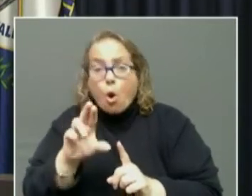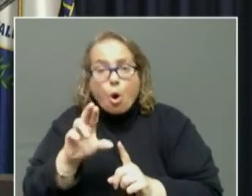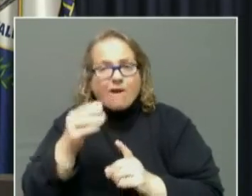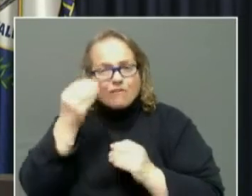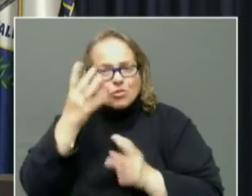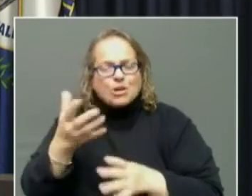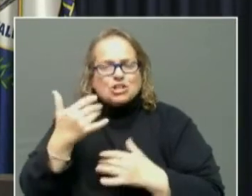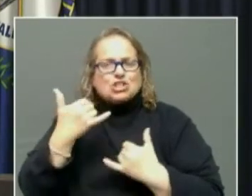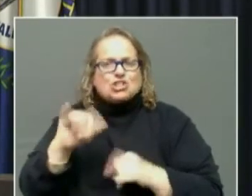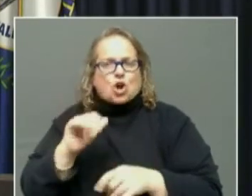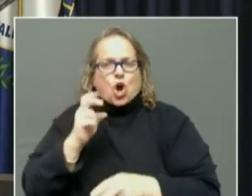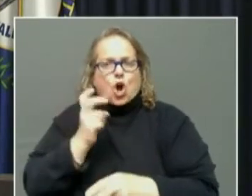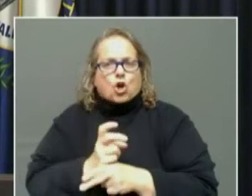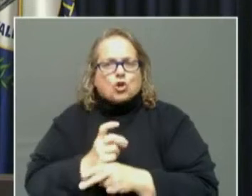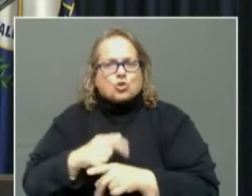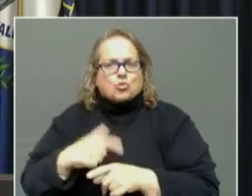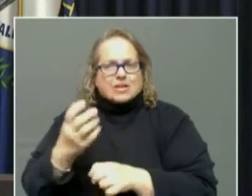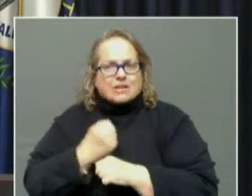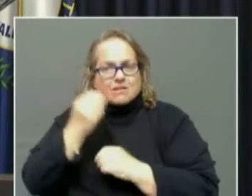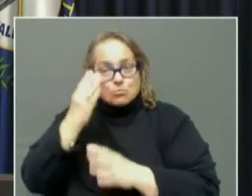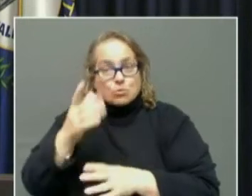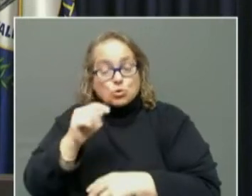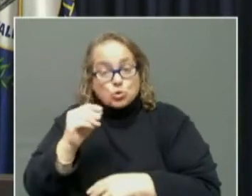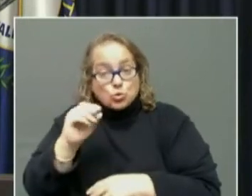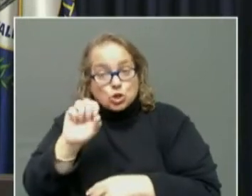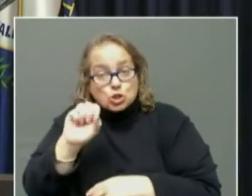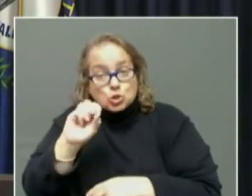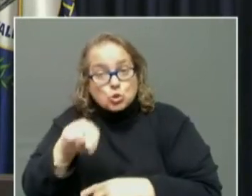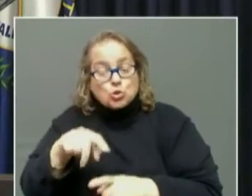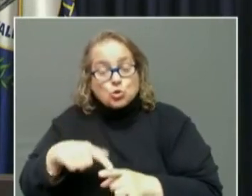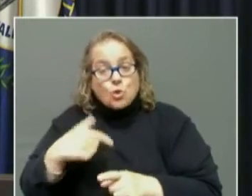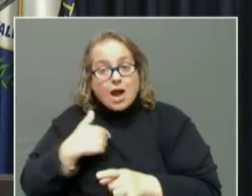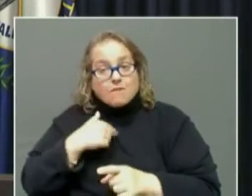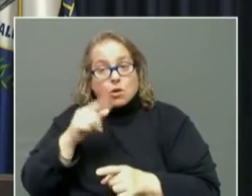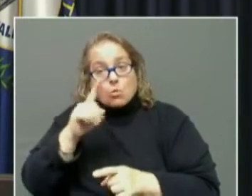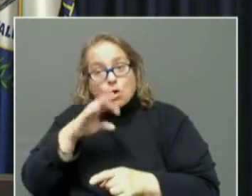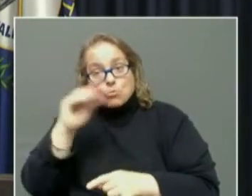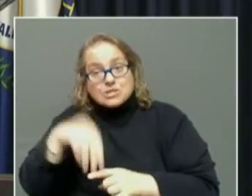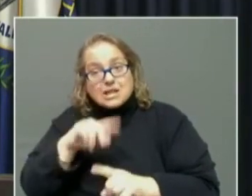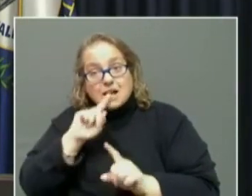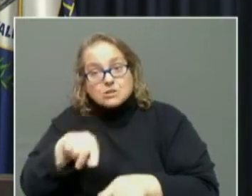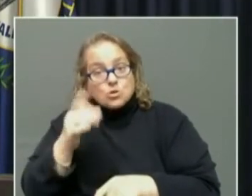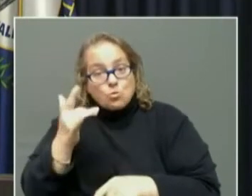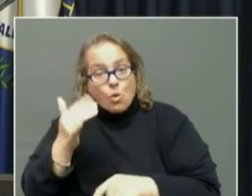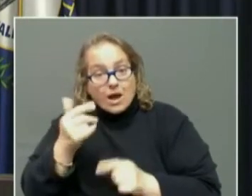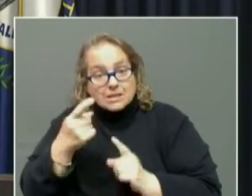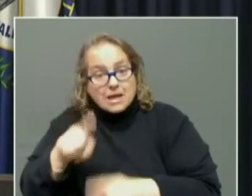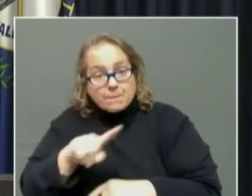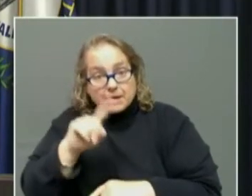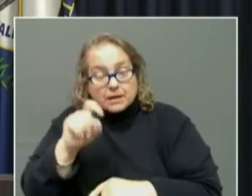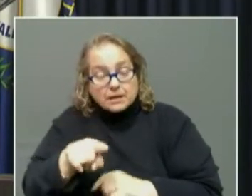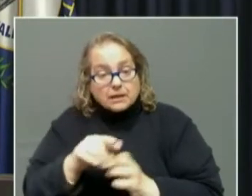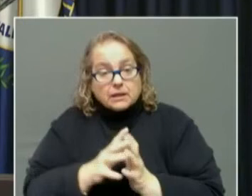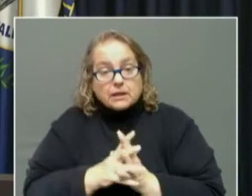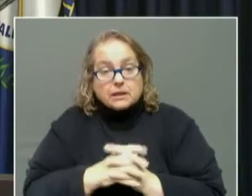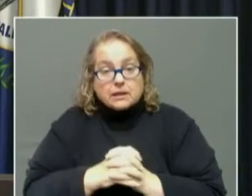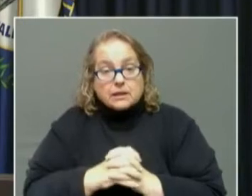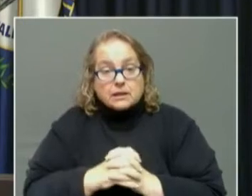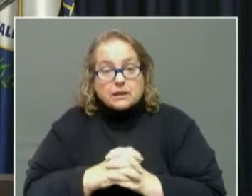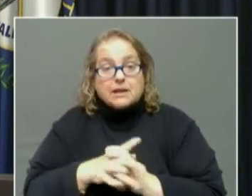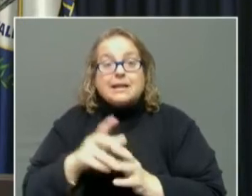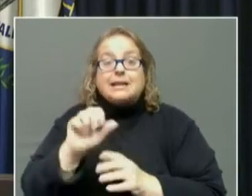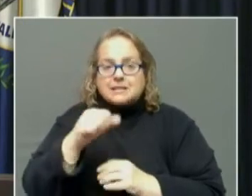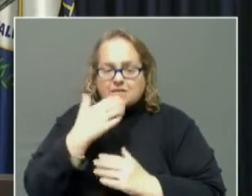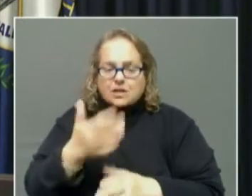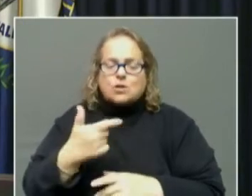we're still learning about? Is it too soon to have answers about why this may be happening? Well, thank you. So we are still learning, and I